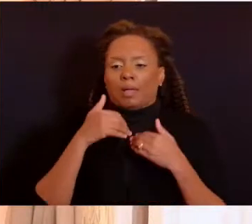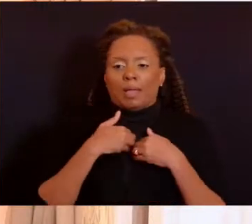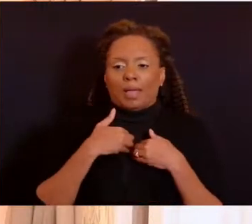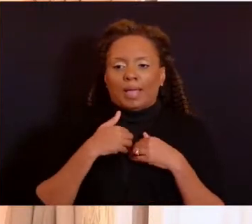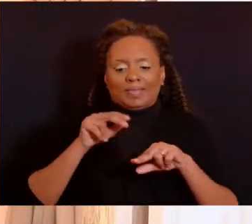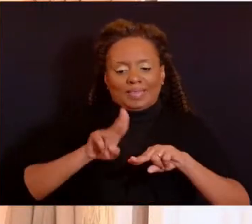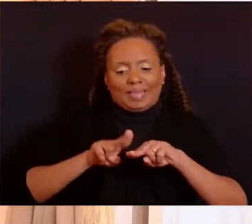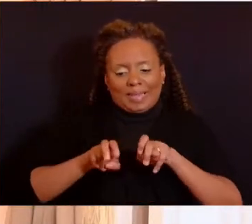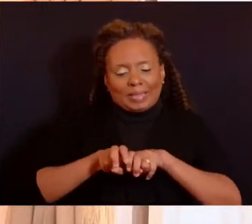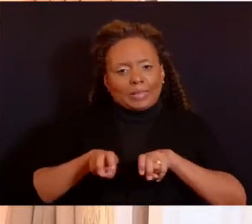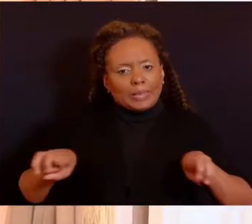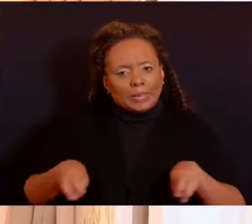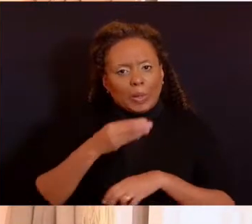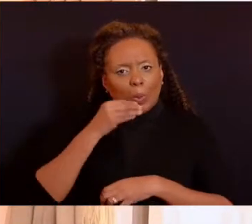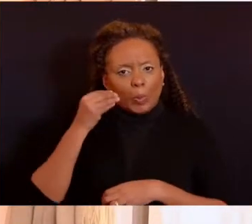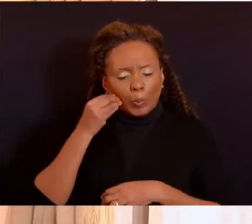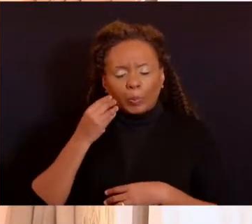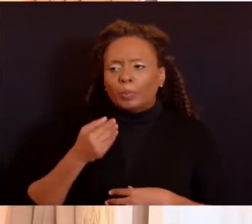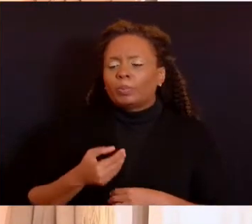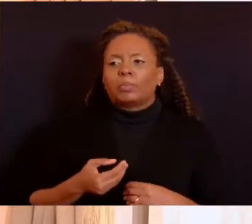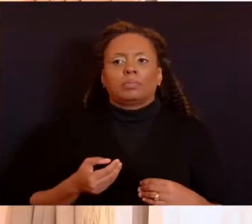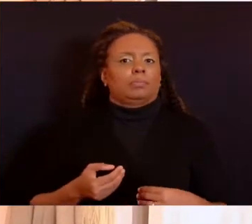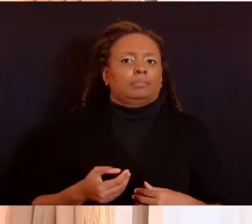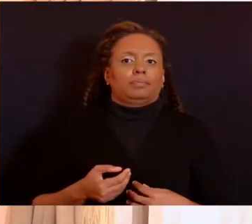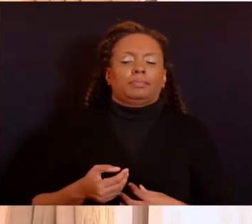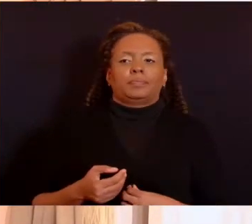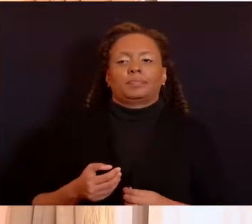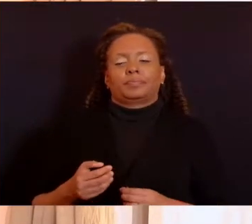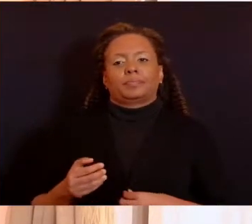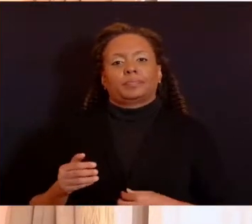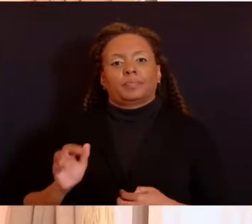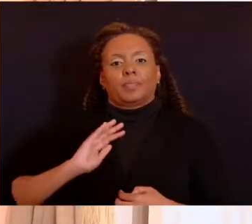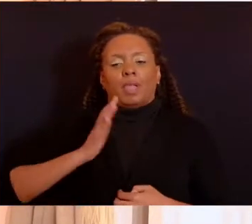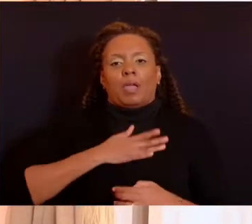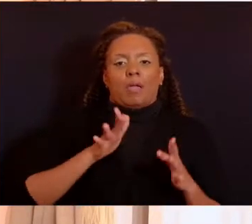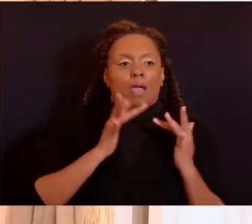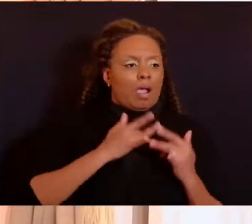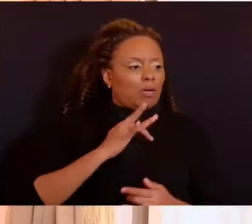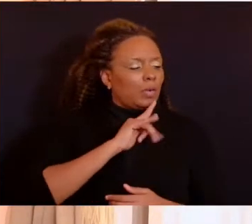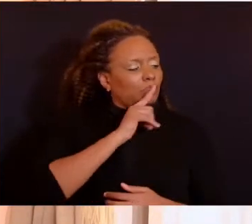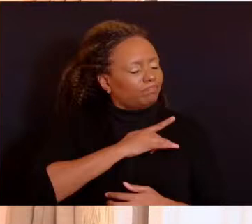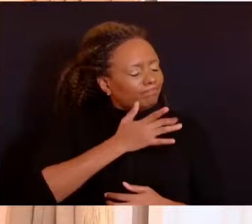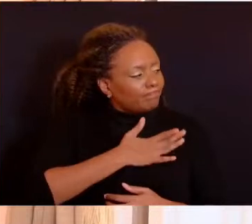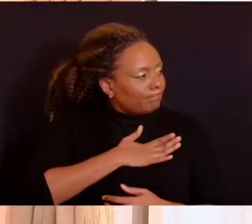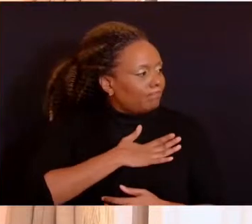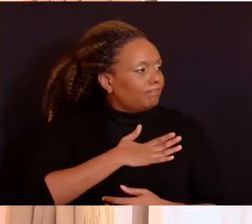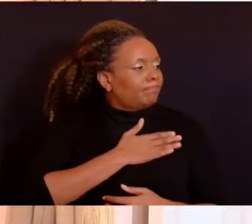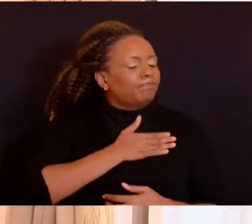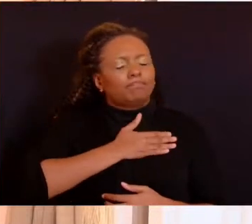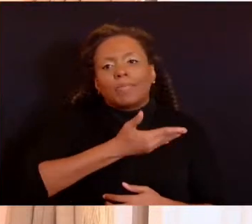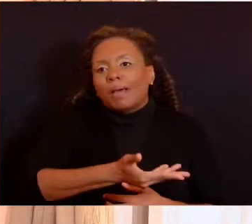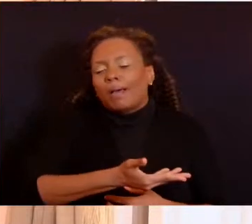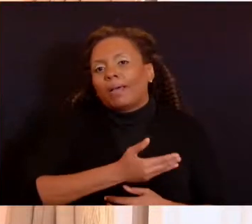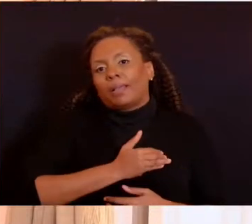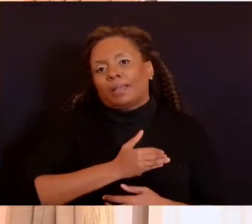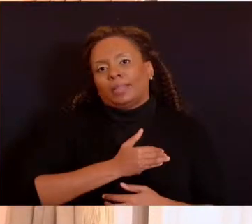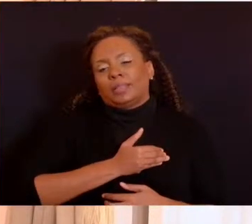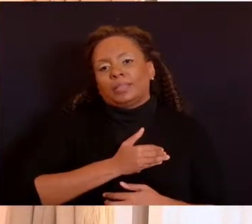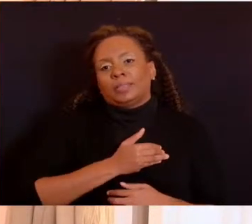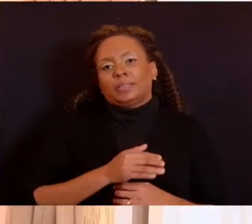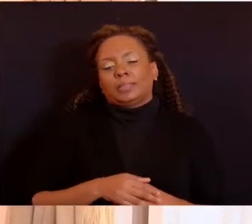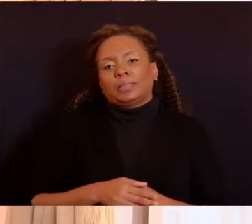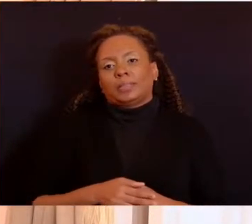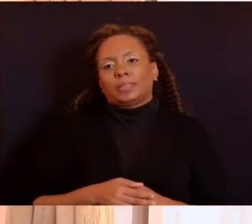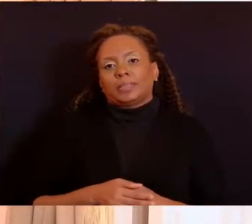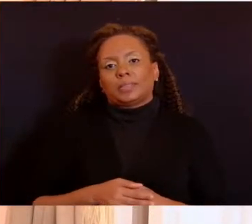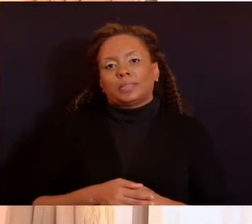that people have. And to that extent, therefore, our heart continues to go out to them. But more importantly, I say to them